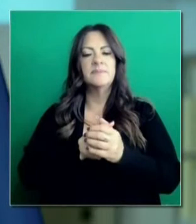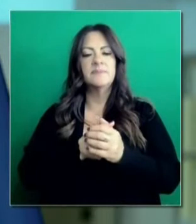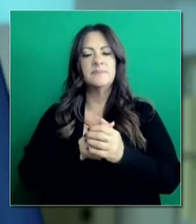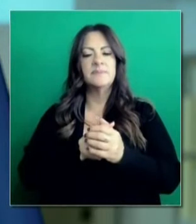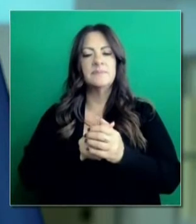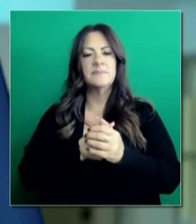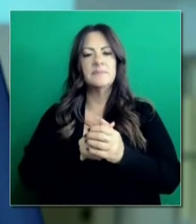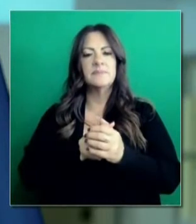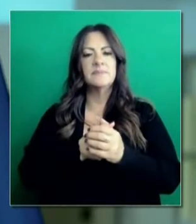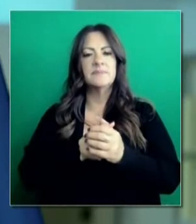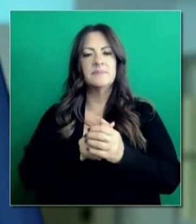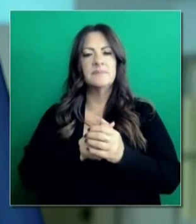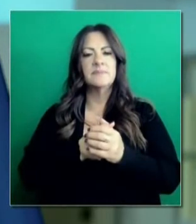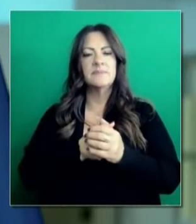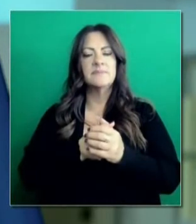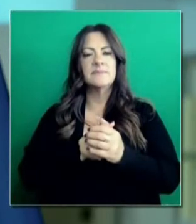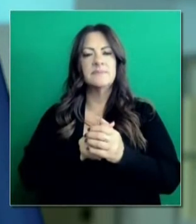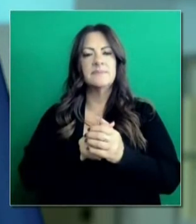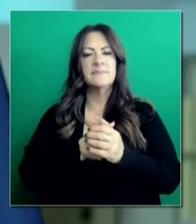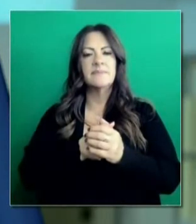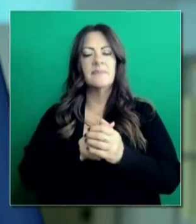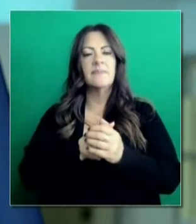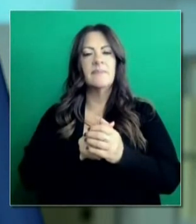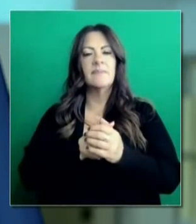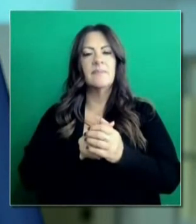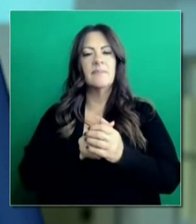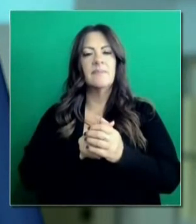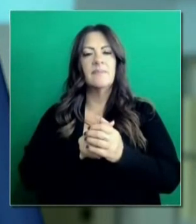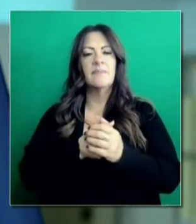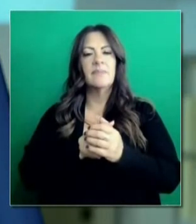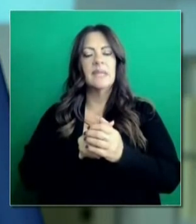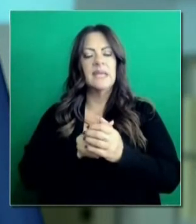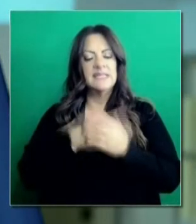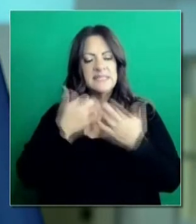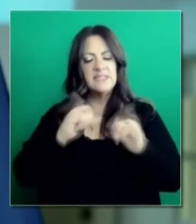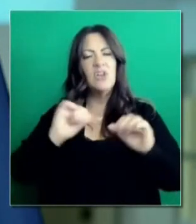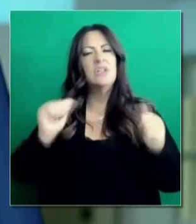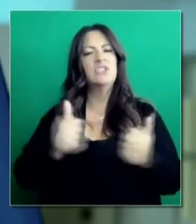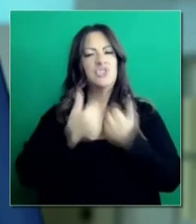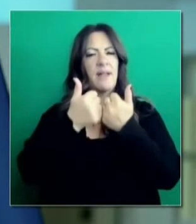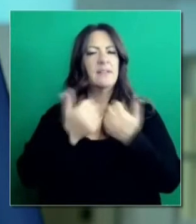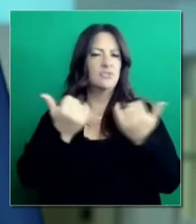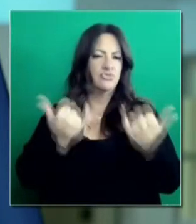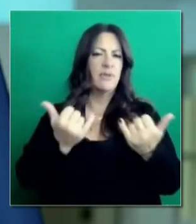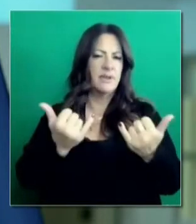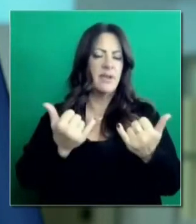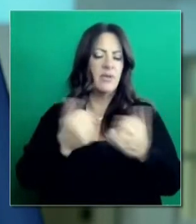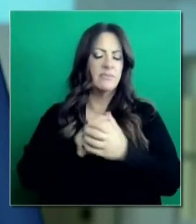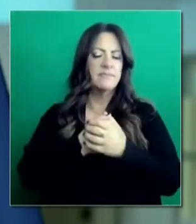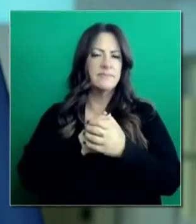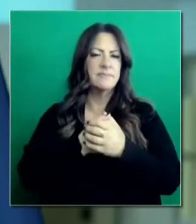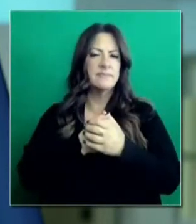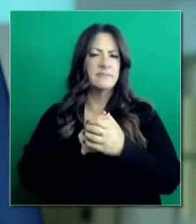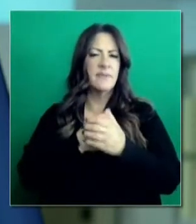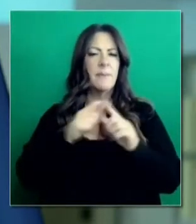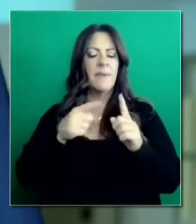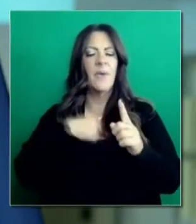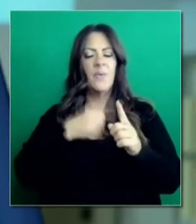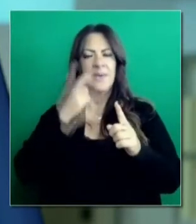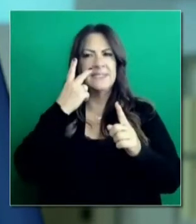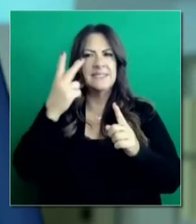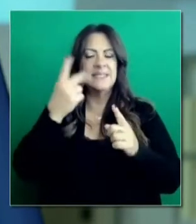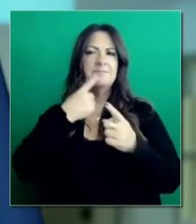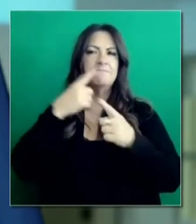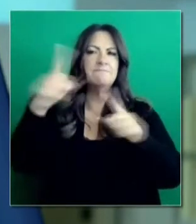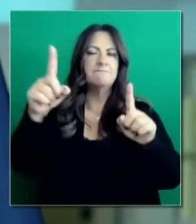this challenging period, but a period nonetheless where we truly do see light at the end of the tunnel. So